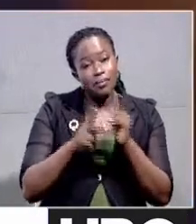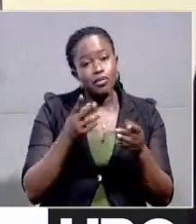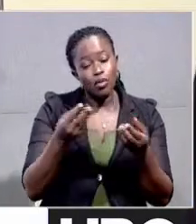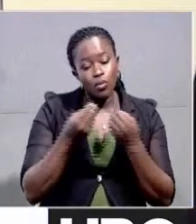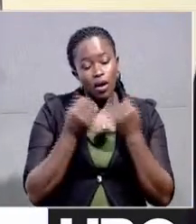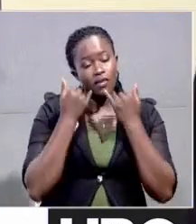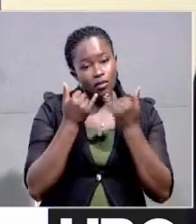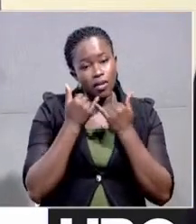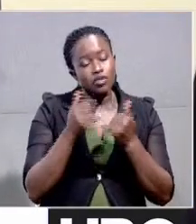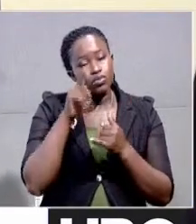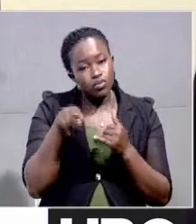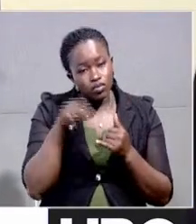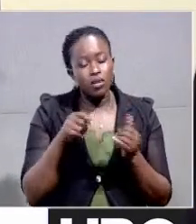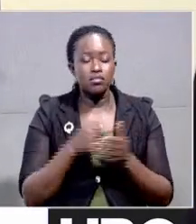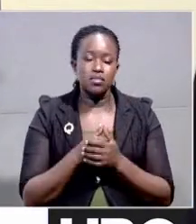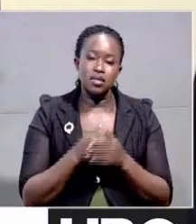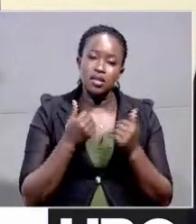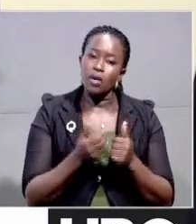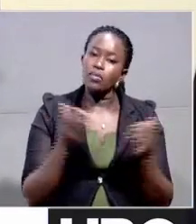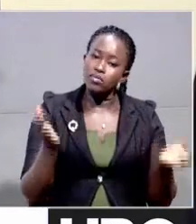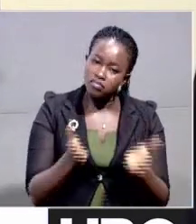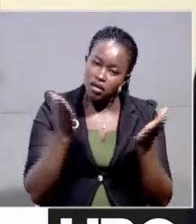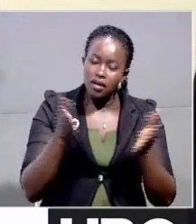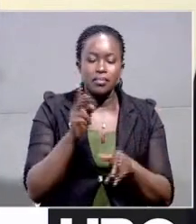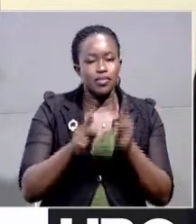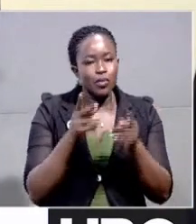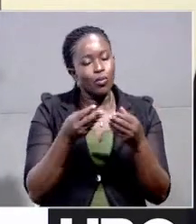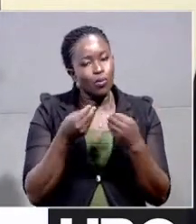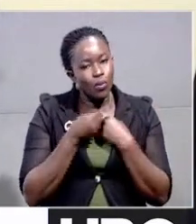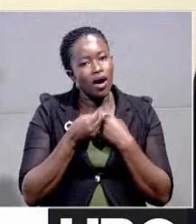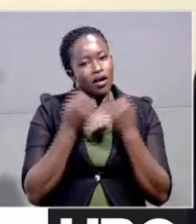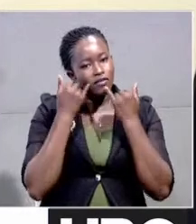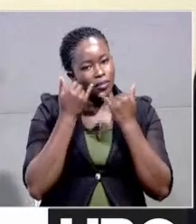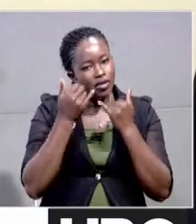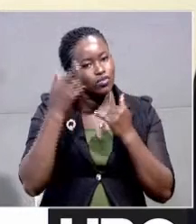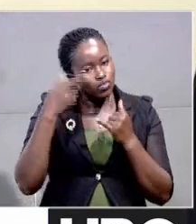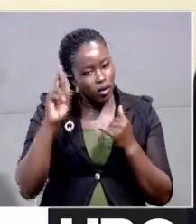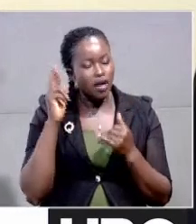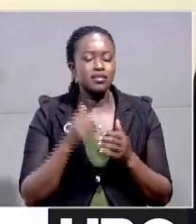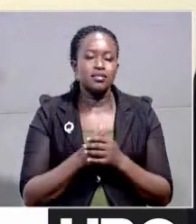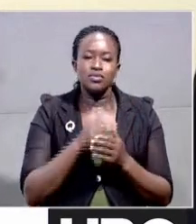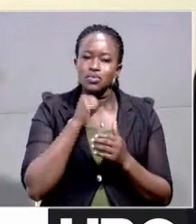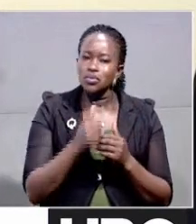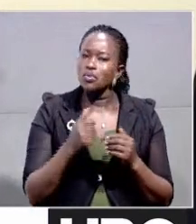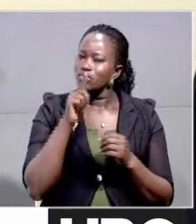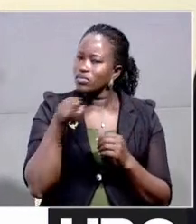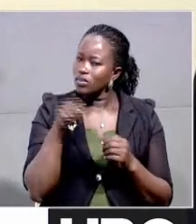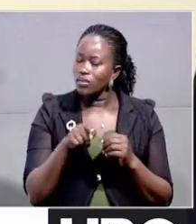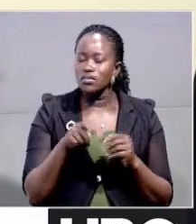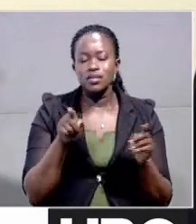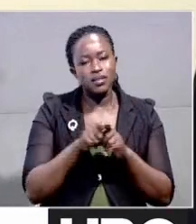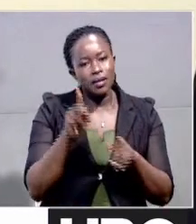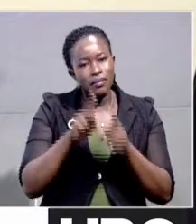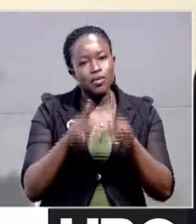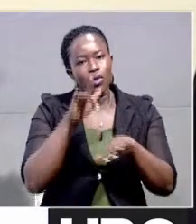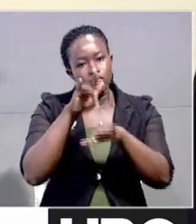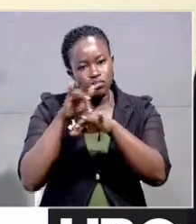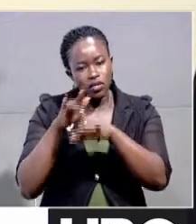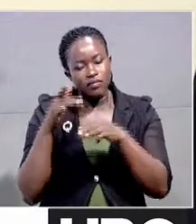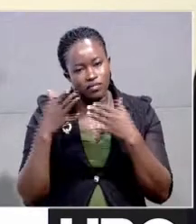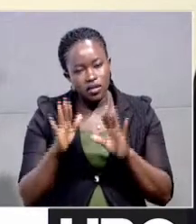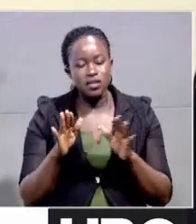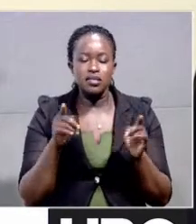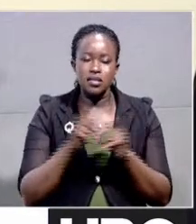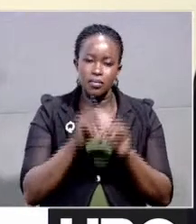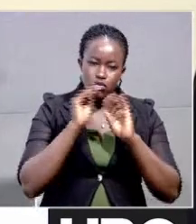please, they were encouraging people to give us the correct information. And we have sensitized our people and we have trained our people, those who are